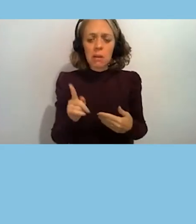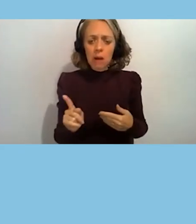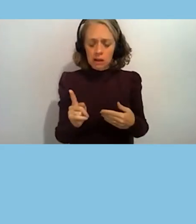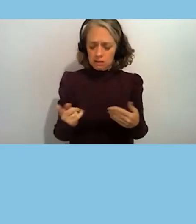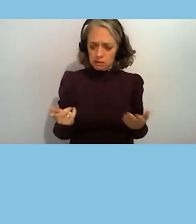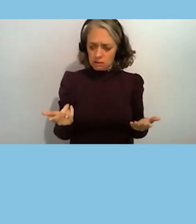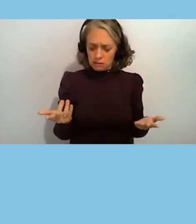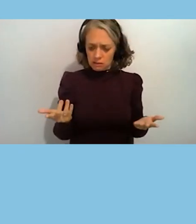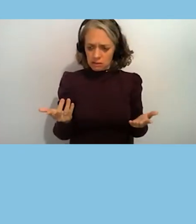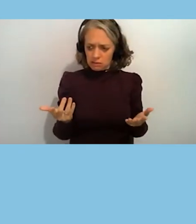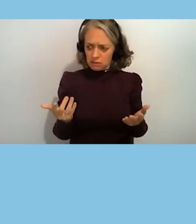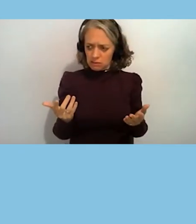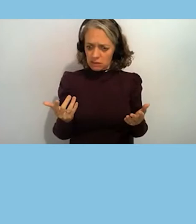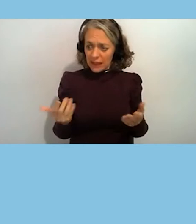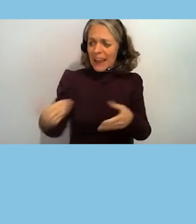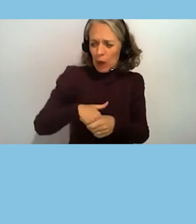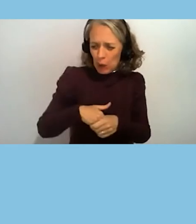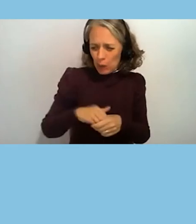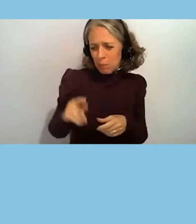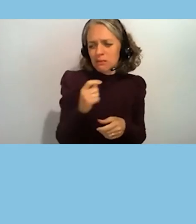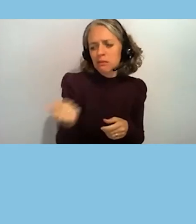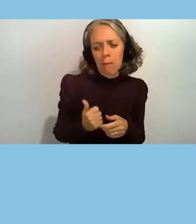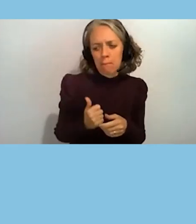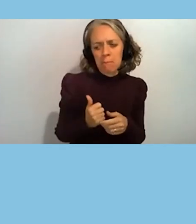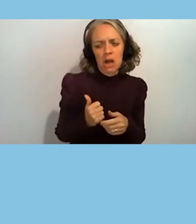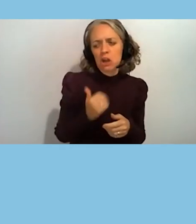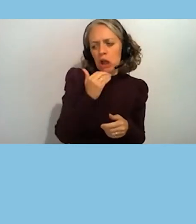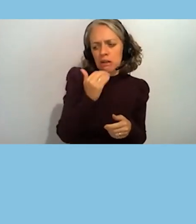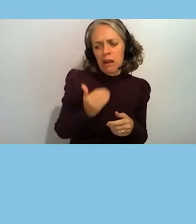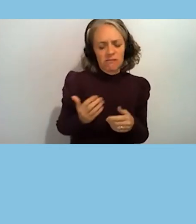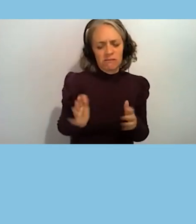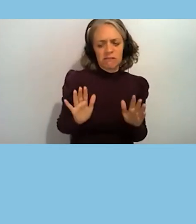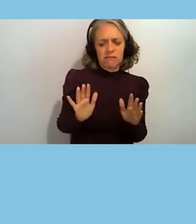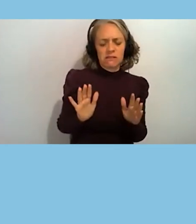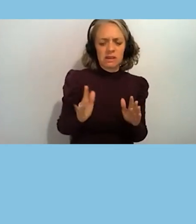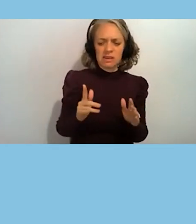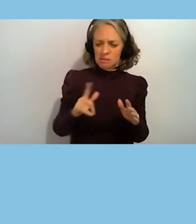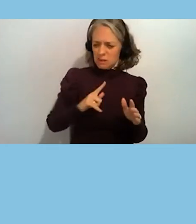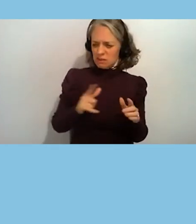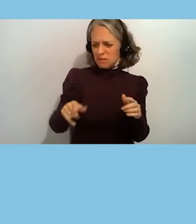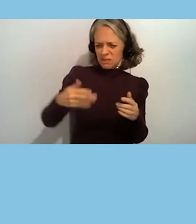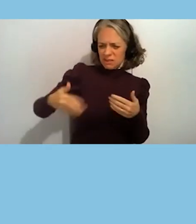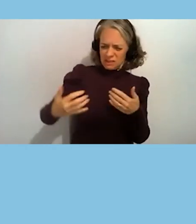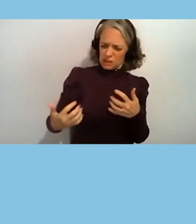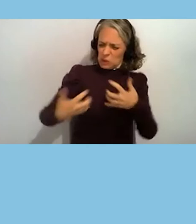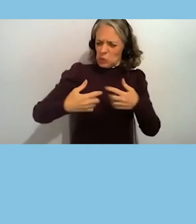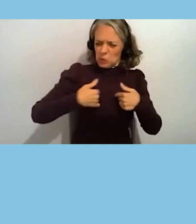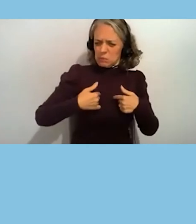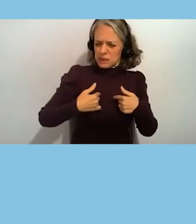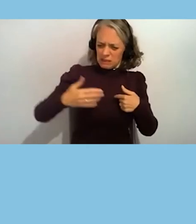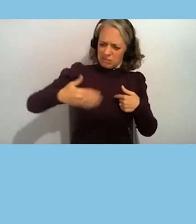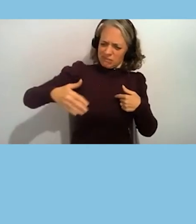and lack that we'd rather live without, since it doesn't fit the house of our living relations.